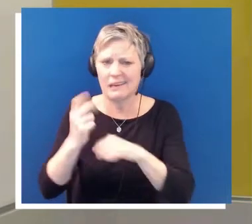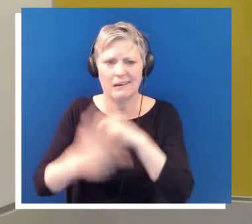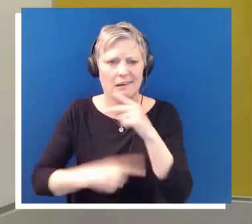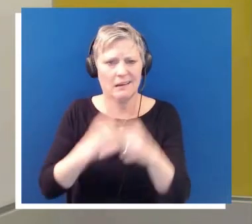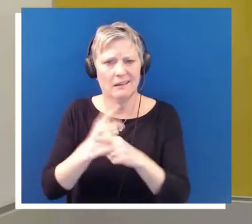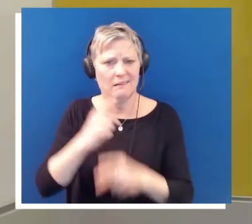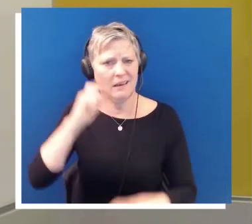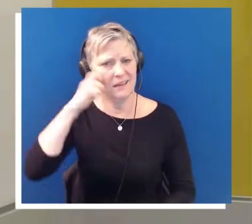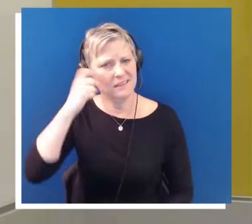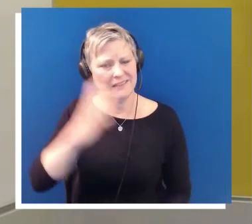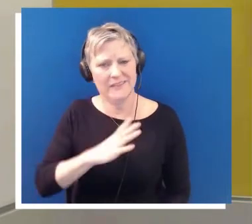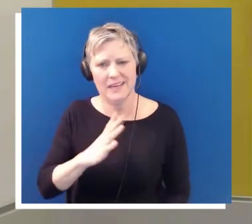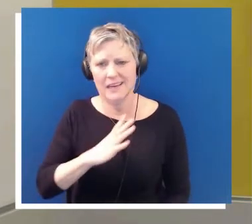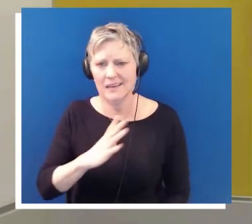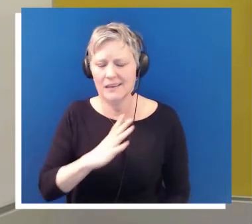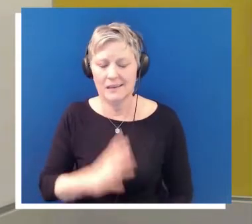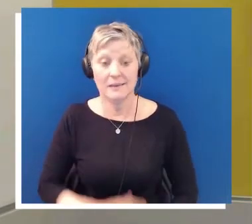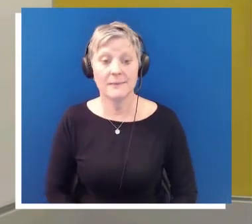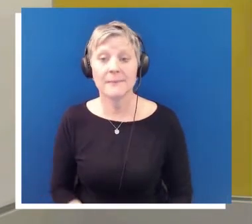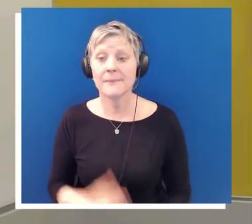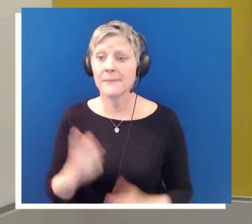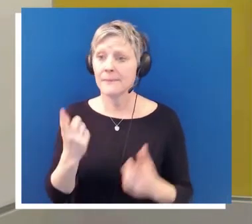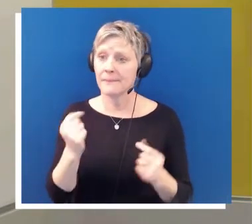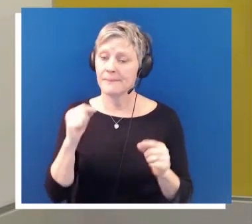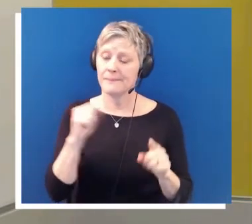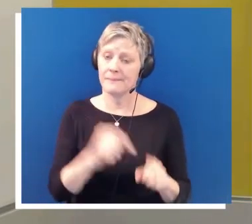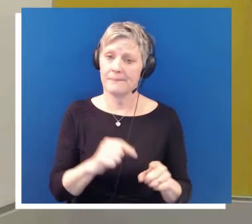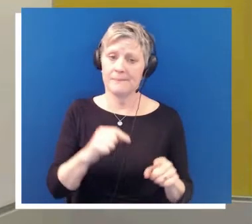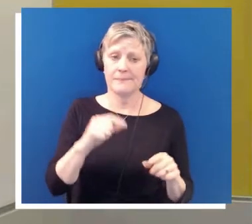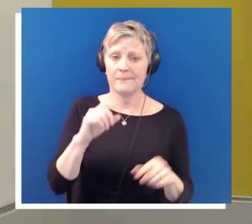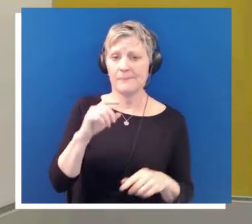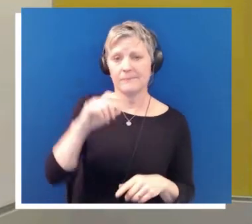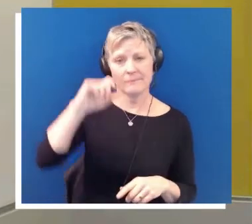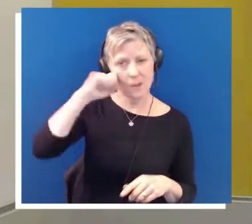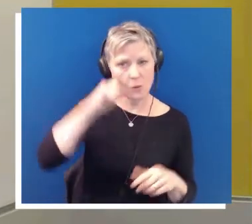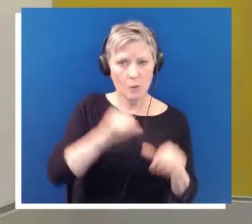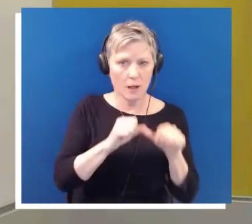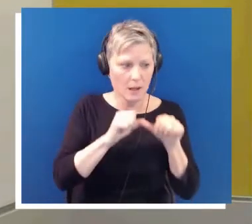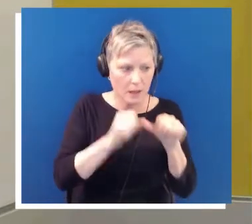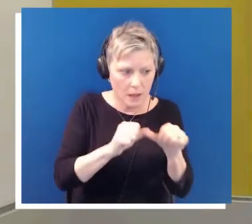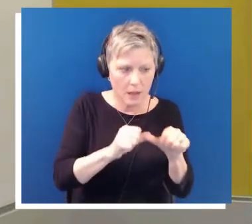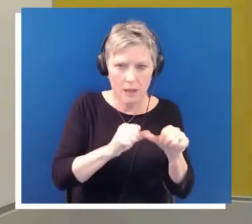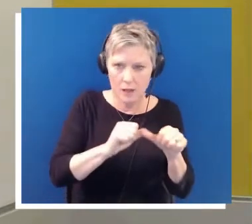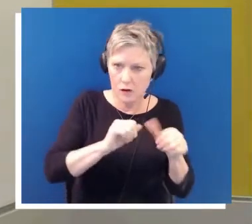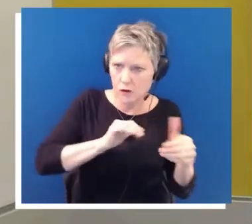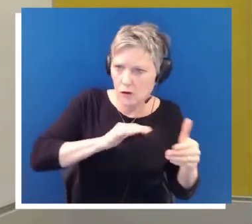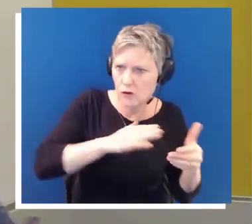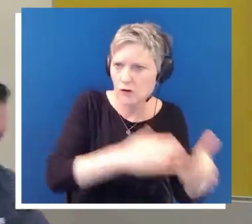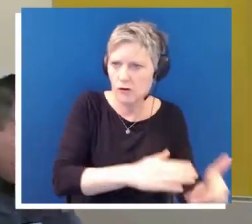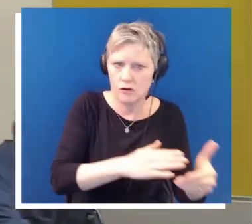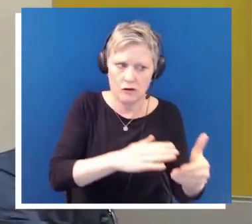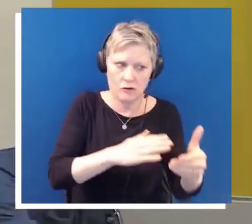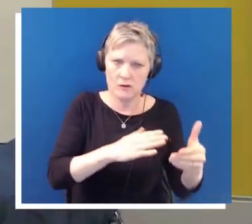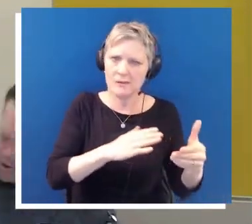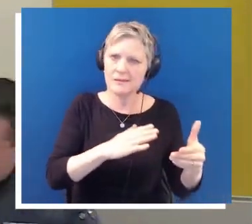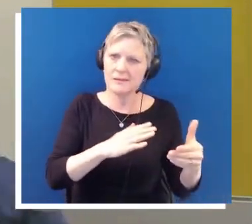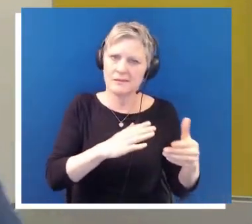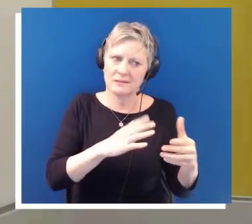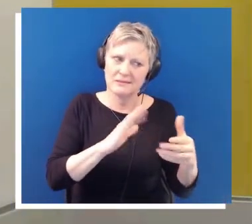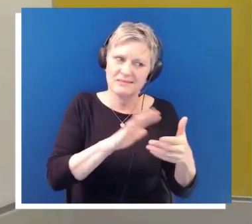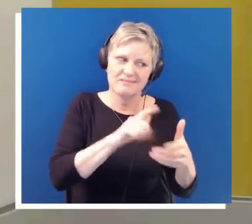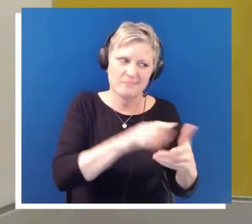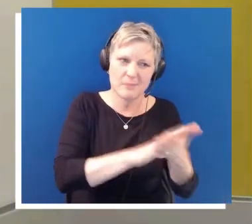white onion, it would work fine. Because what we're actually going to do is we're actually going to caramelize these onions. Let's get rid of this.